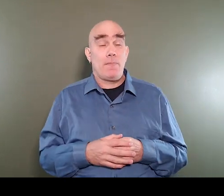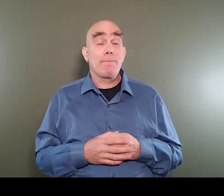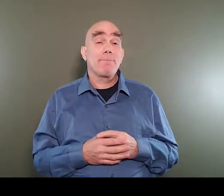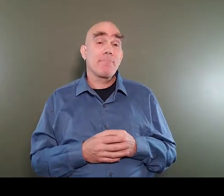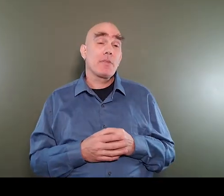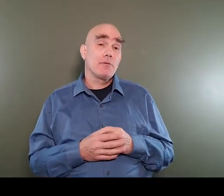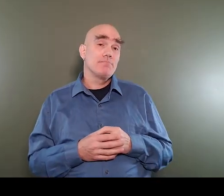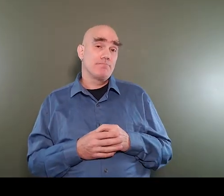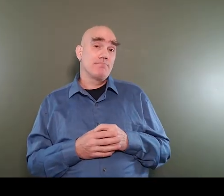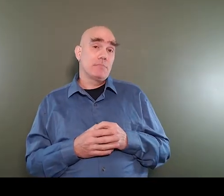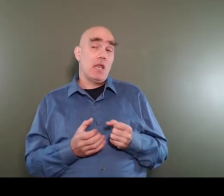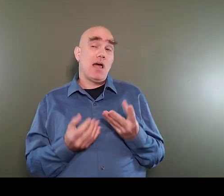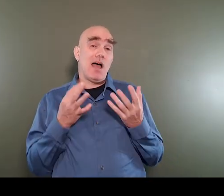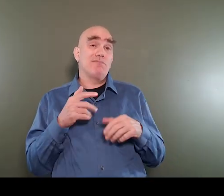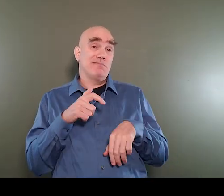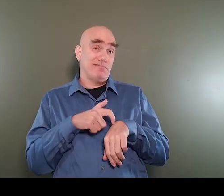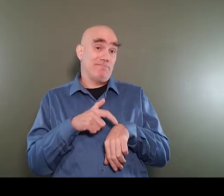be?